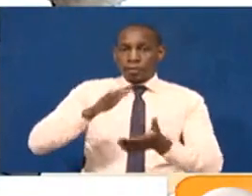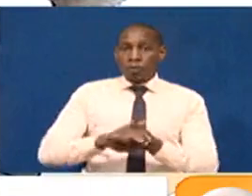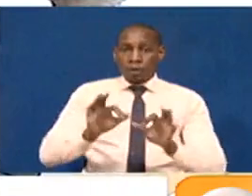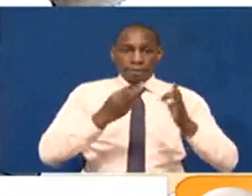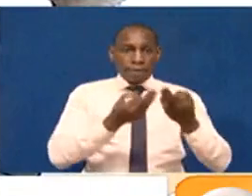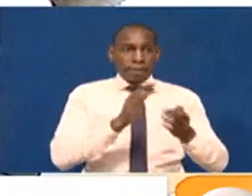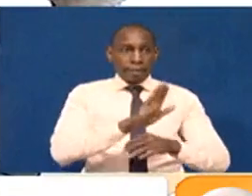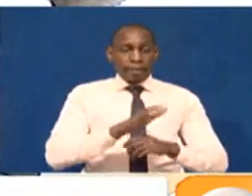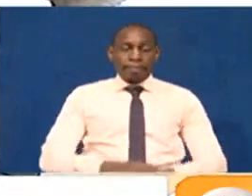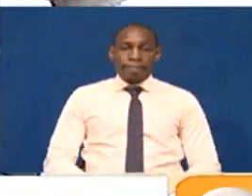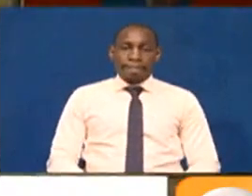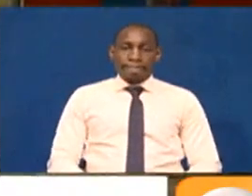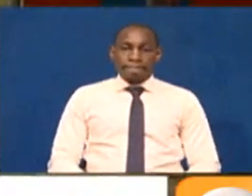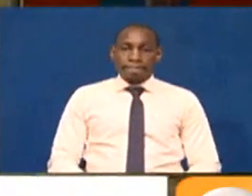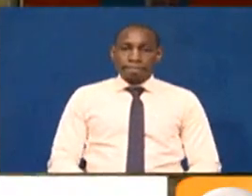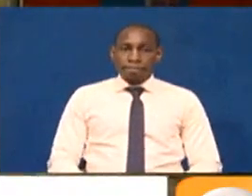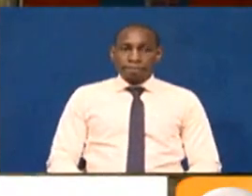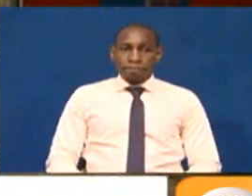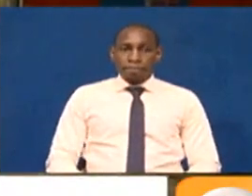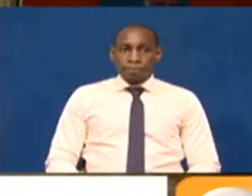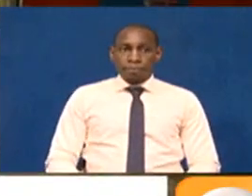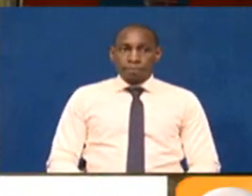Bogonko's family woes.